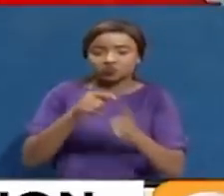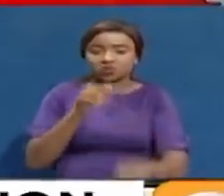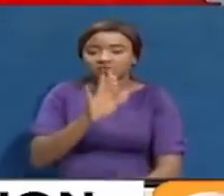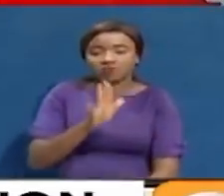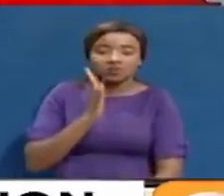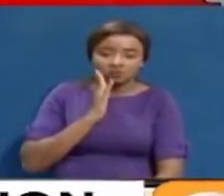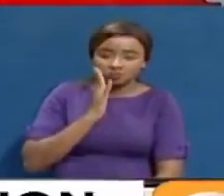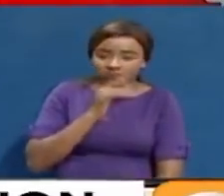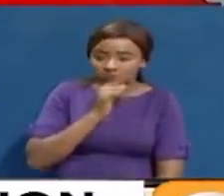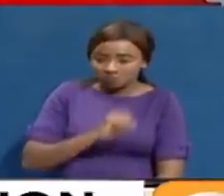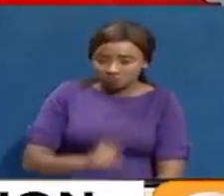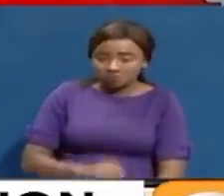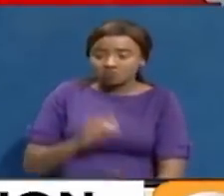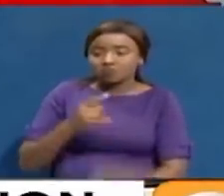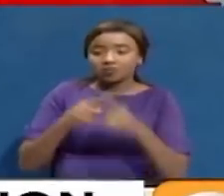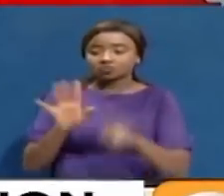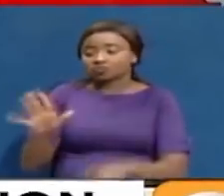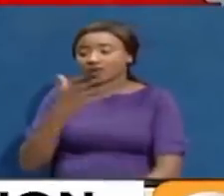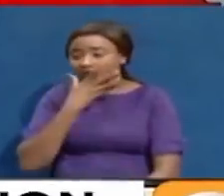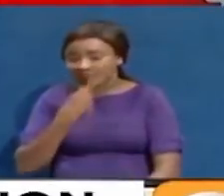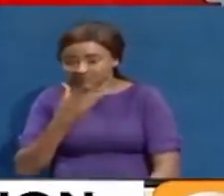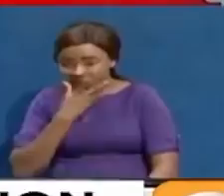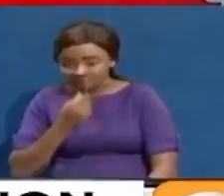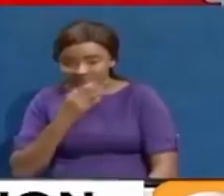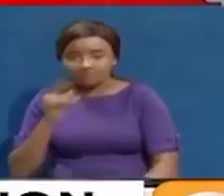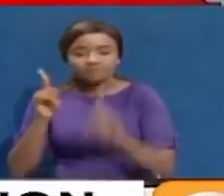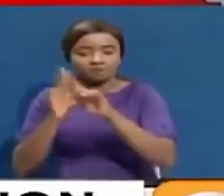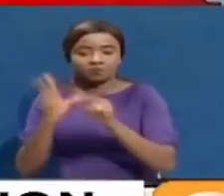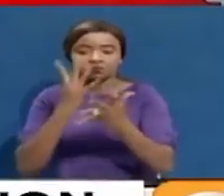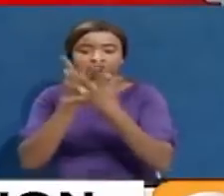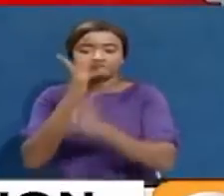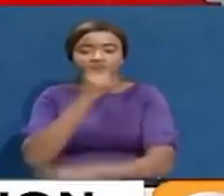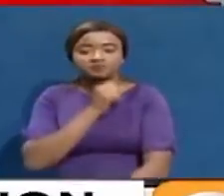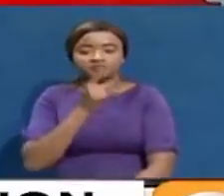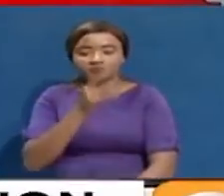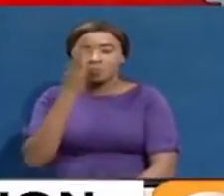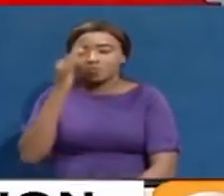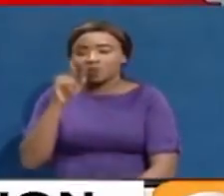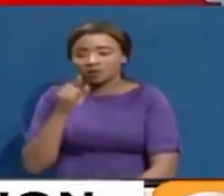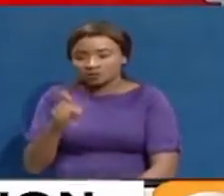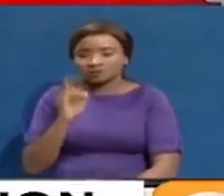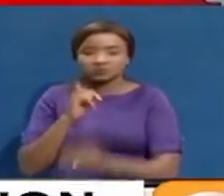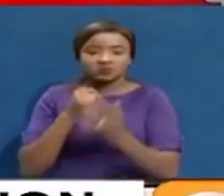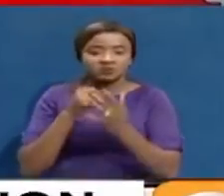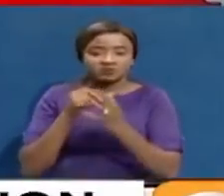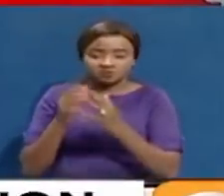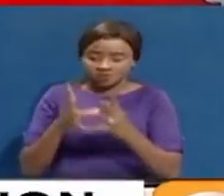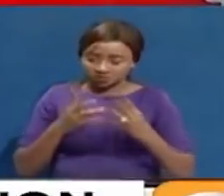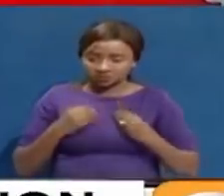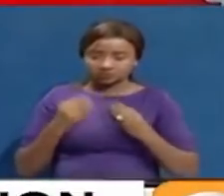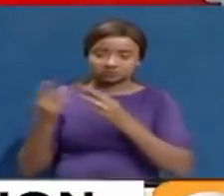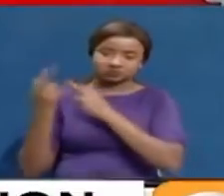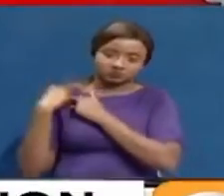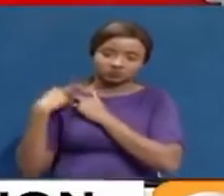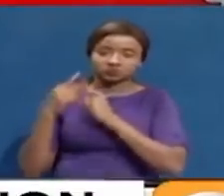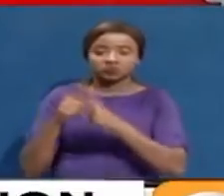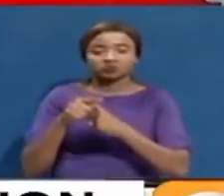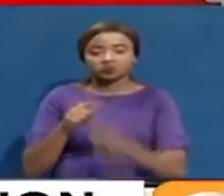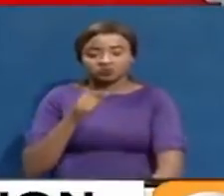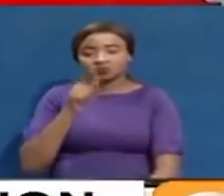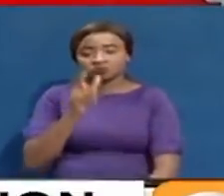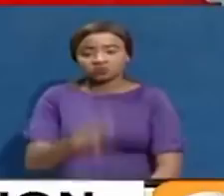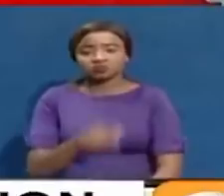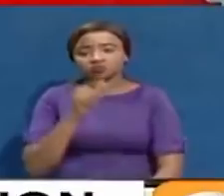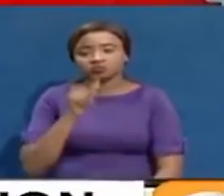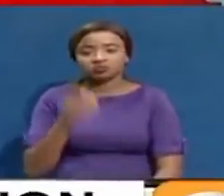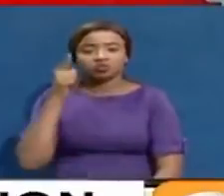grandmother. Wangari's father, Patrick Gitimo, is also being held for allegedly taking responsibility for the crime in